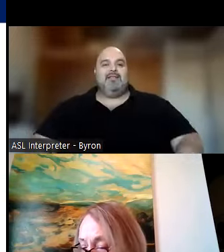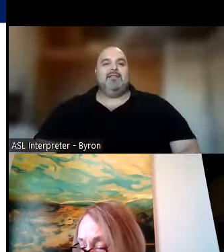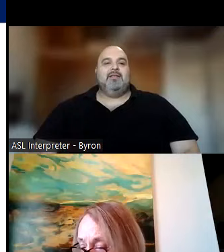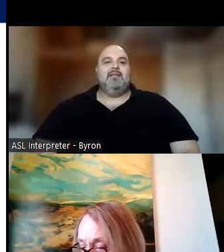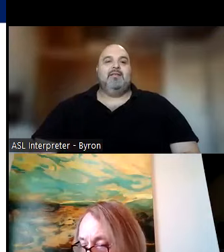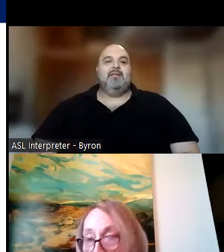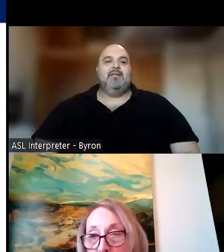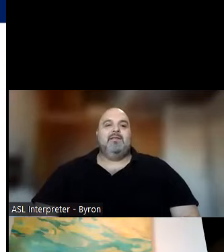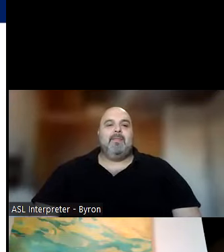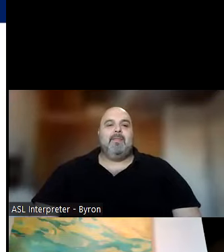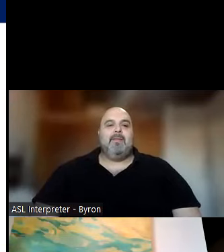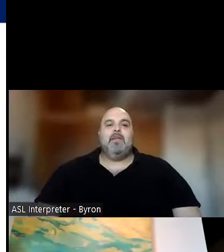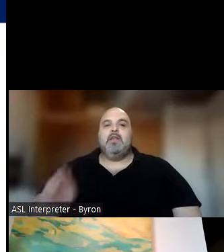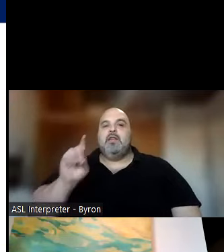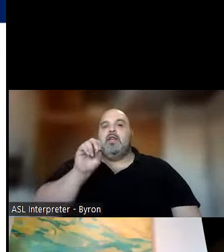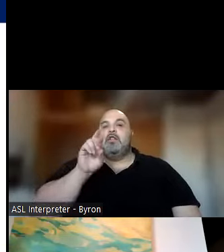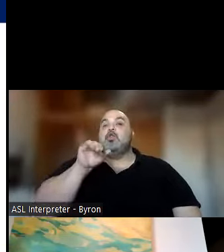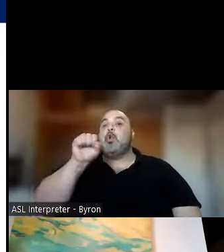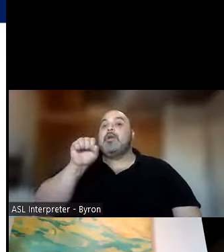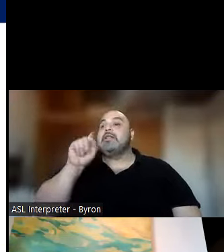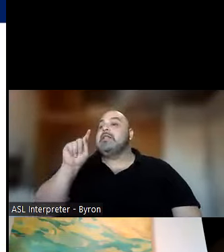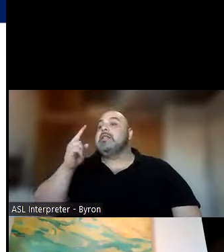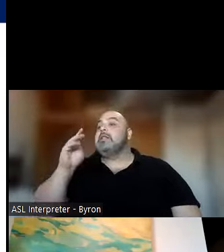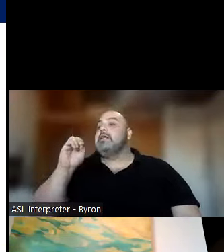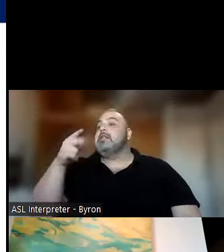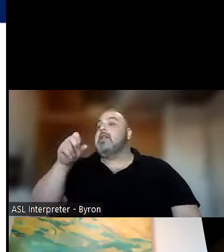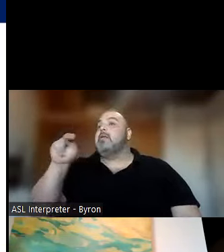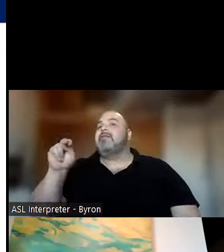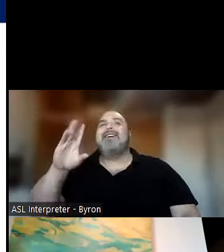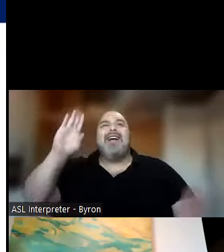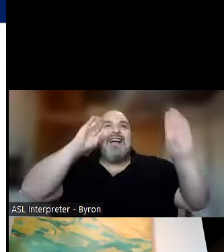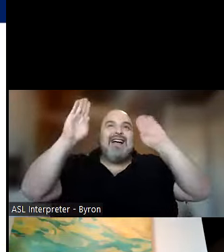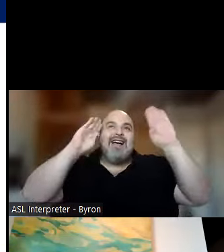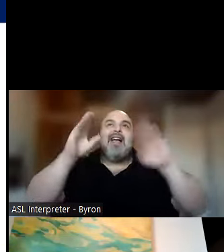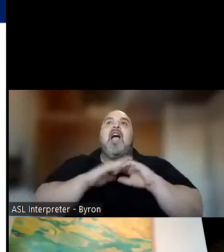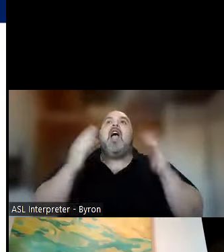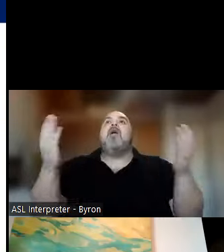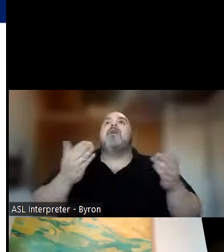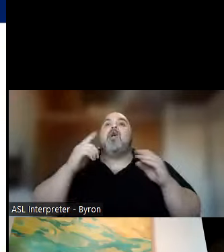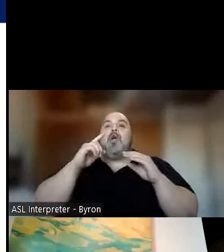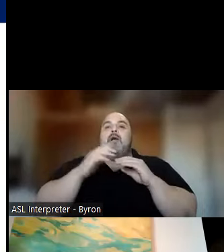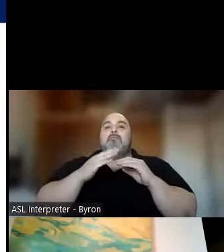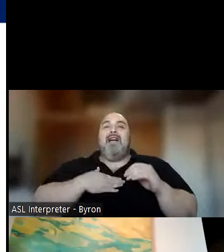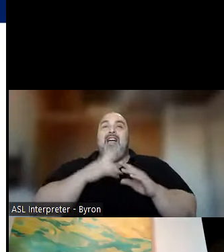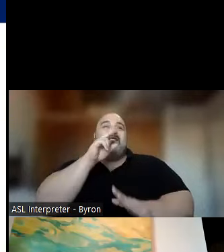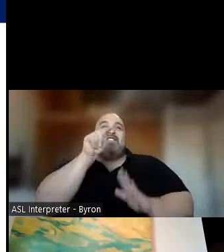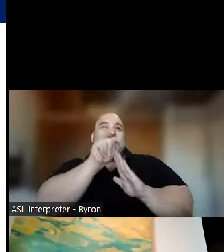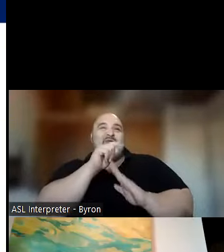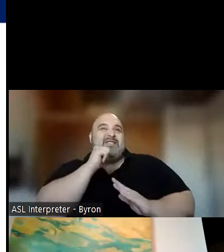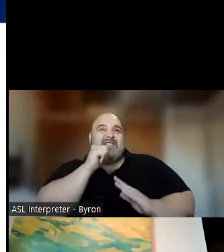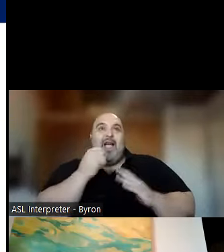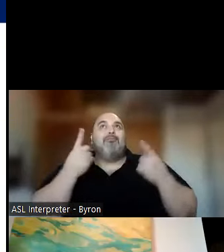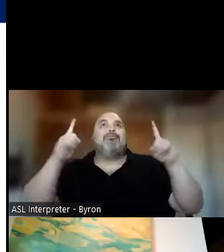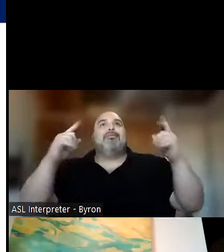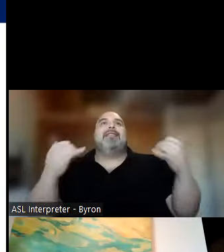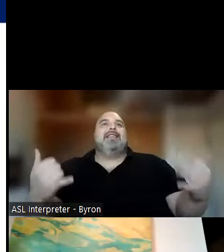Doris Thompson. Hi, everyone. I'm here, but my video's not working right today.